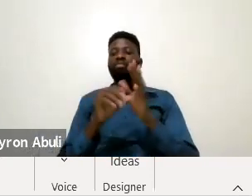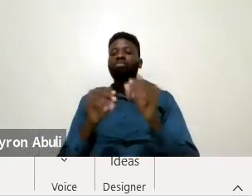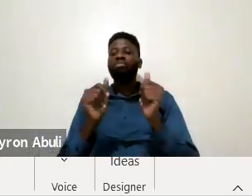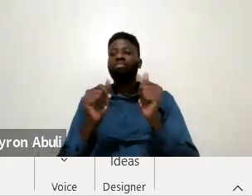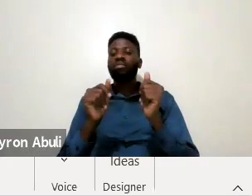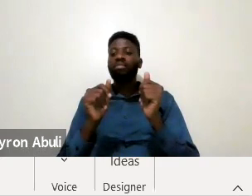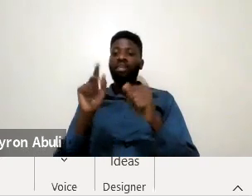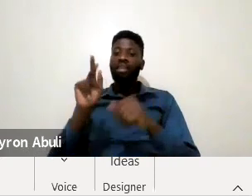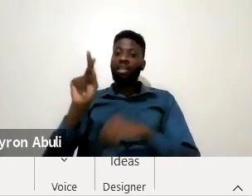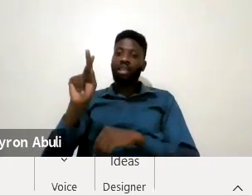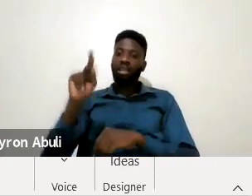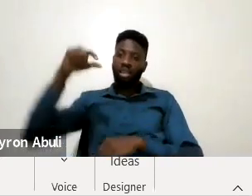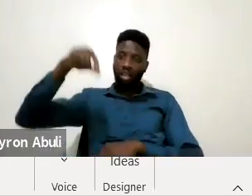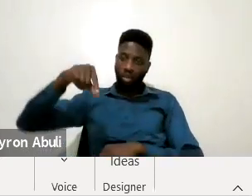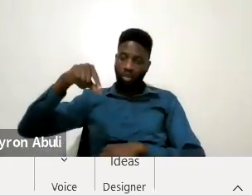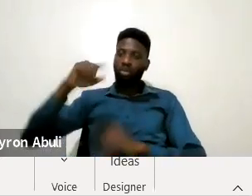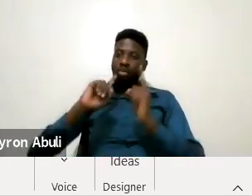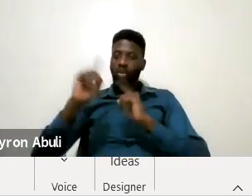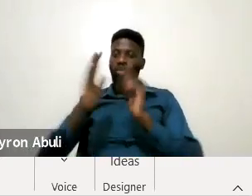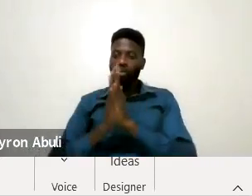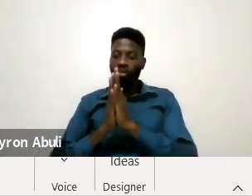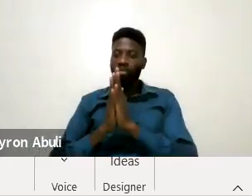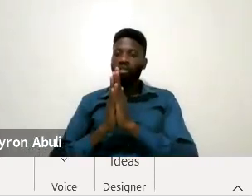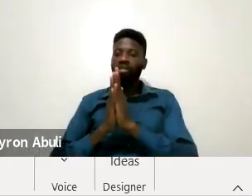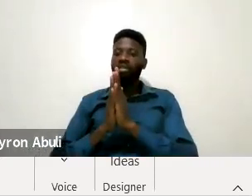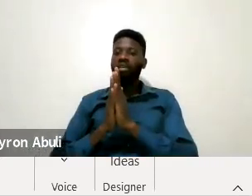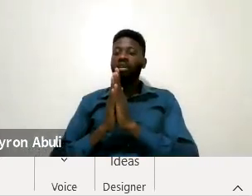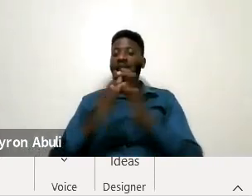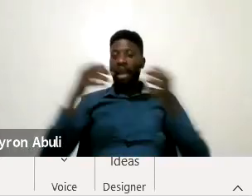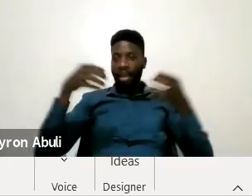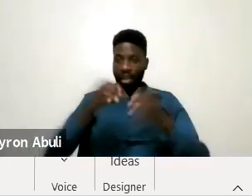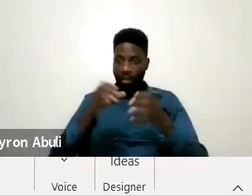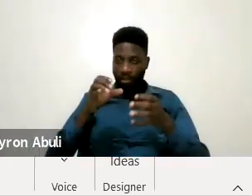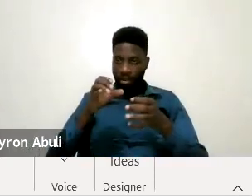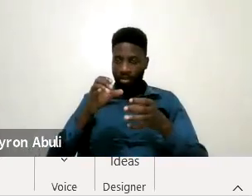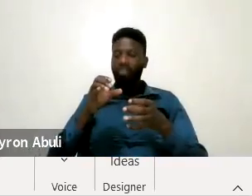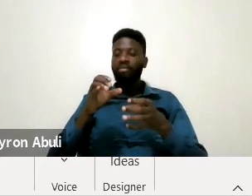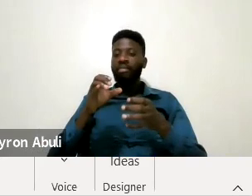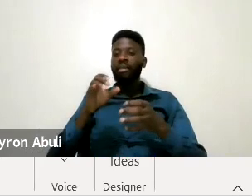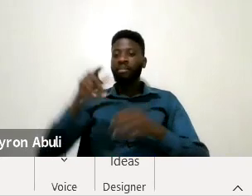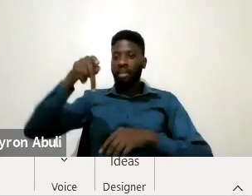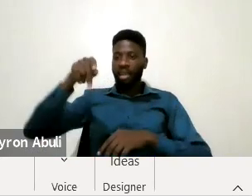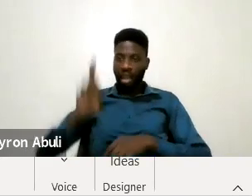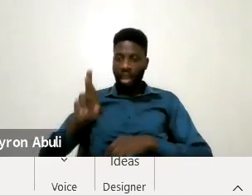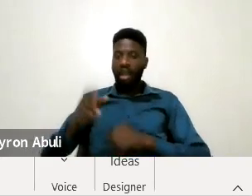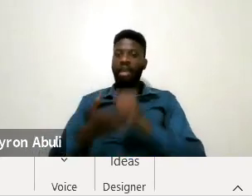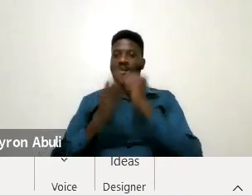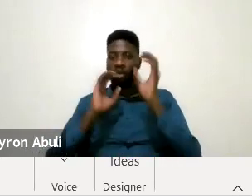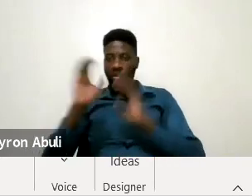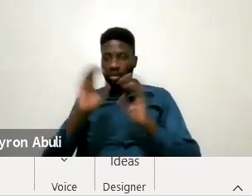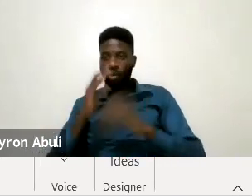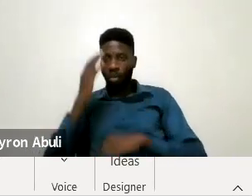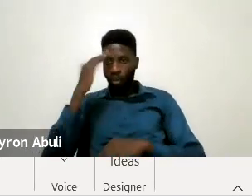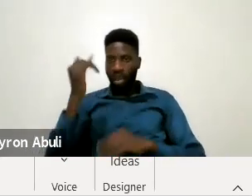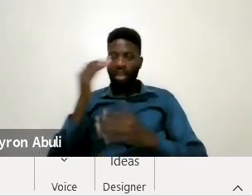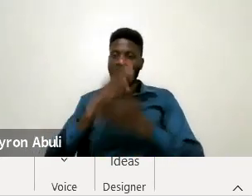I think, contracted Jinadin, which is a PR firm, to be able to manage the communications, because there are people who lost their